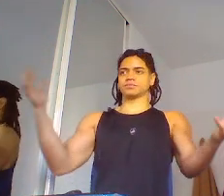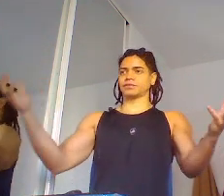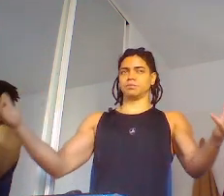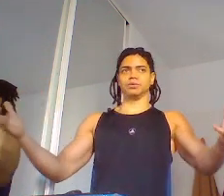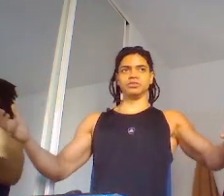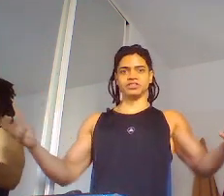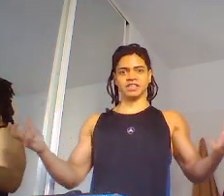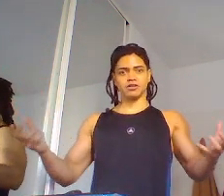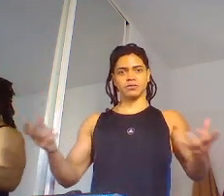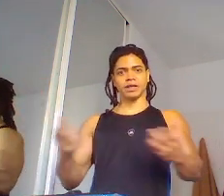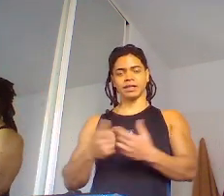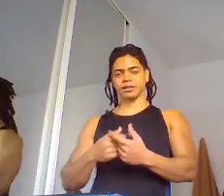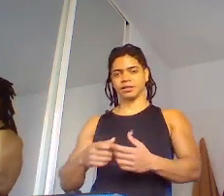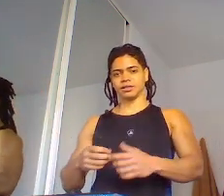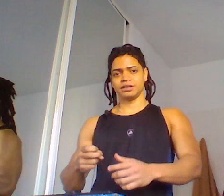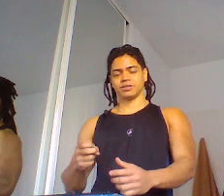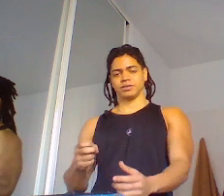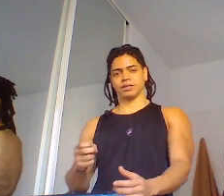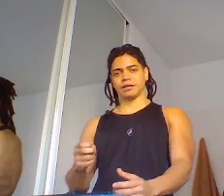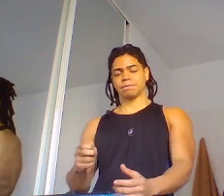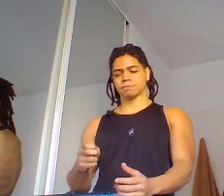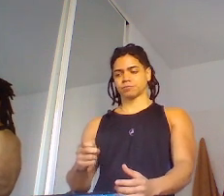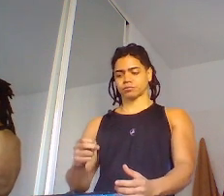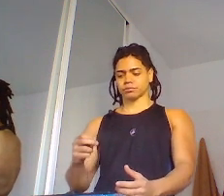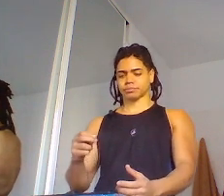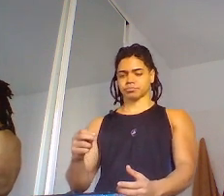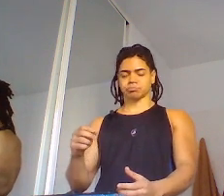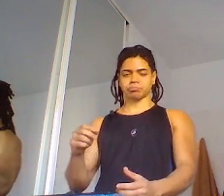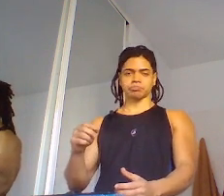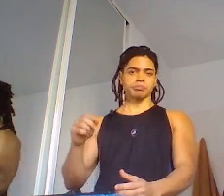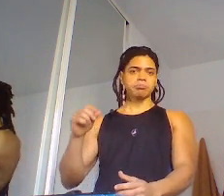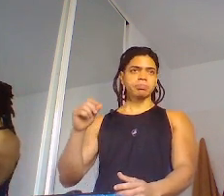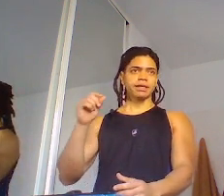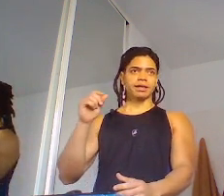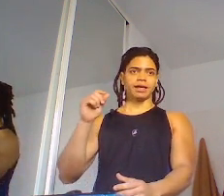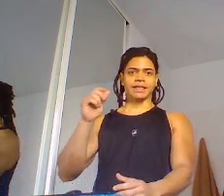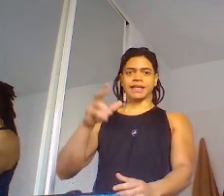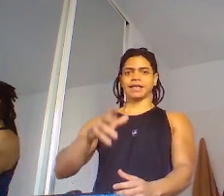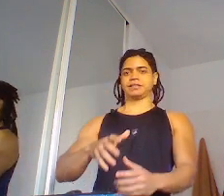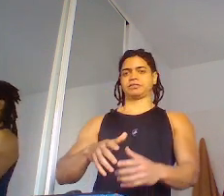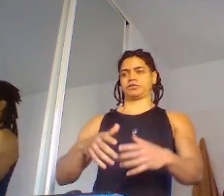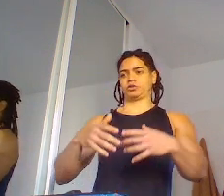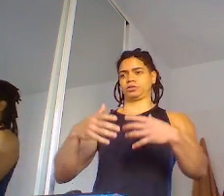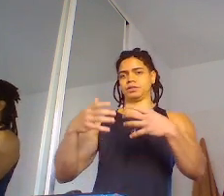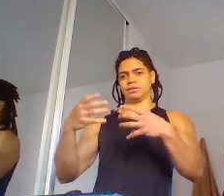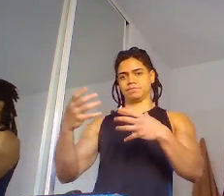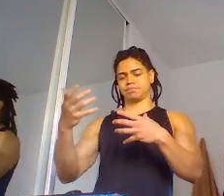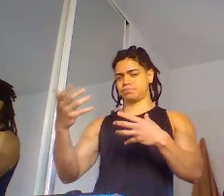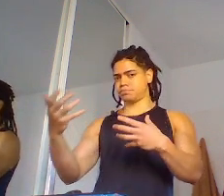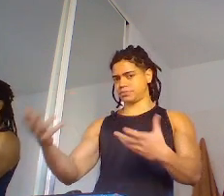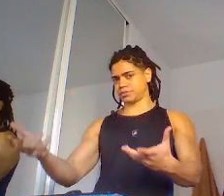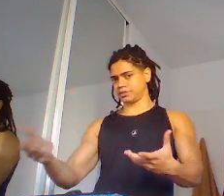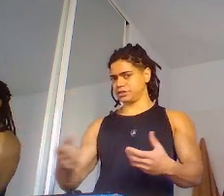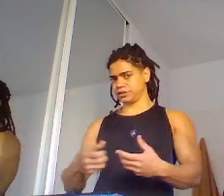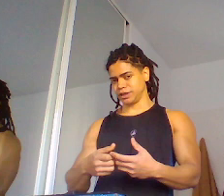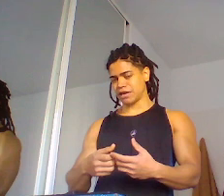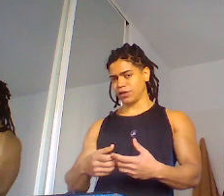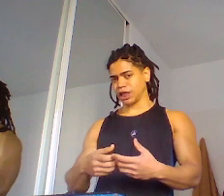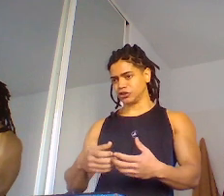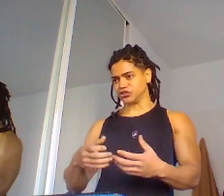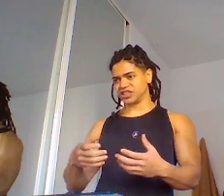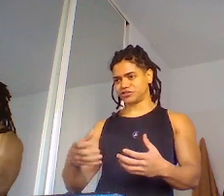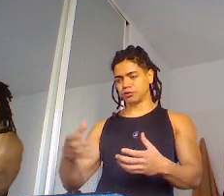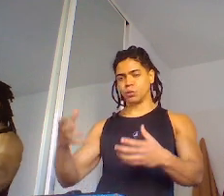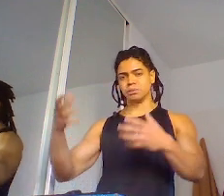can perceive that. Okay, and that is